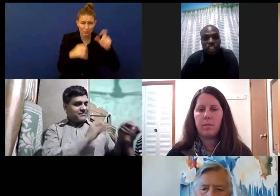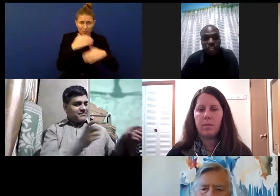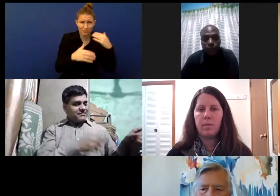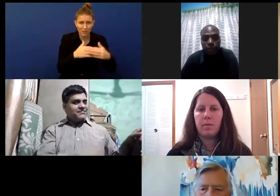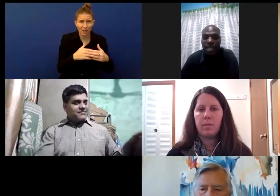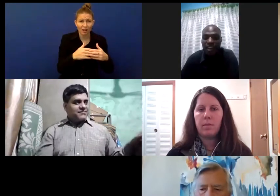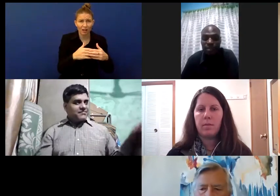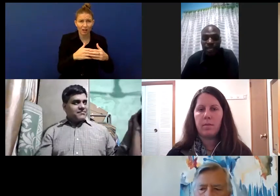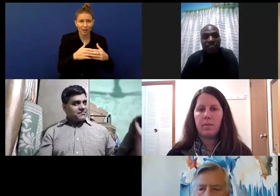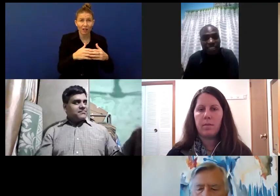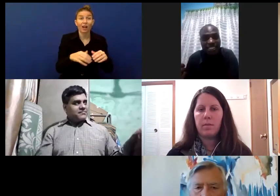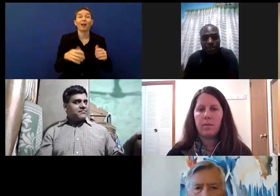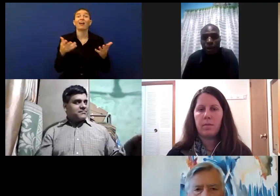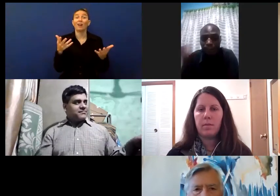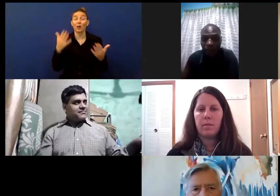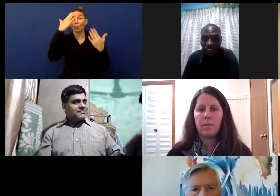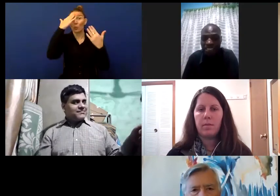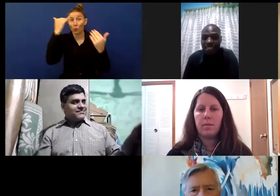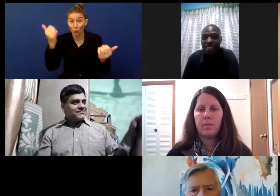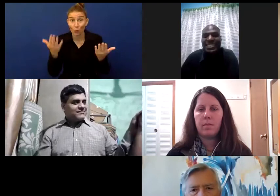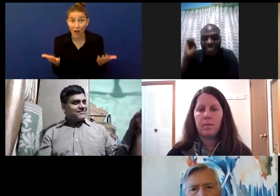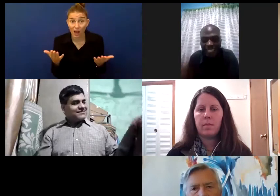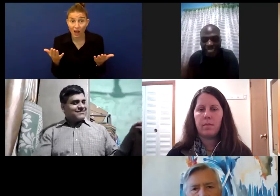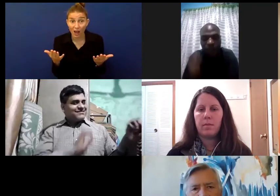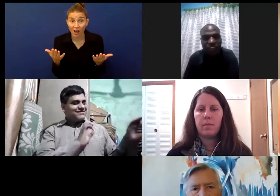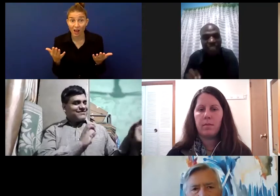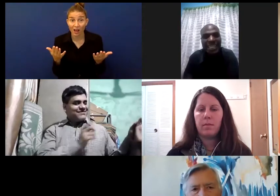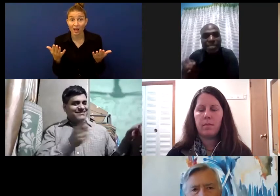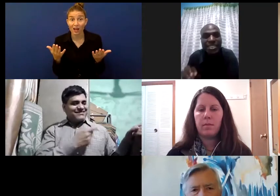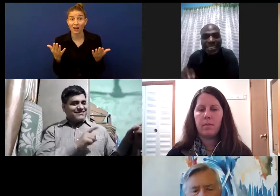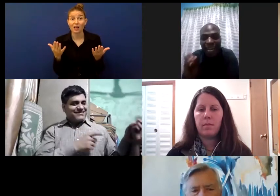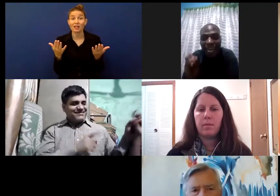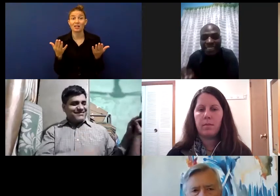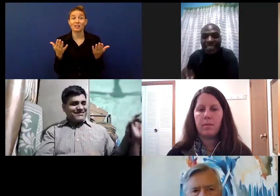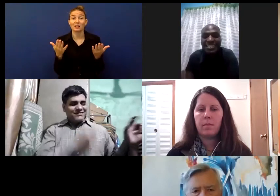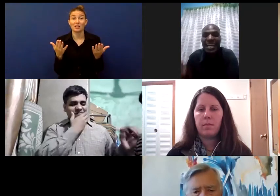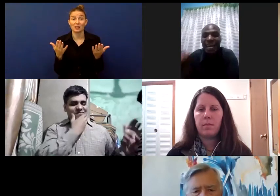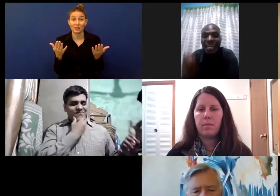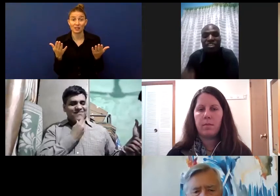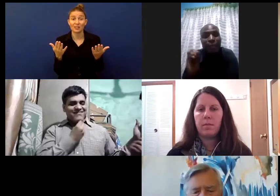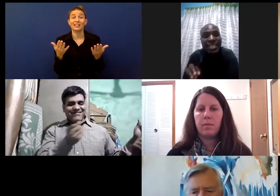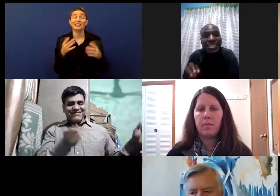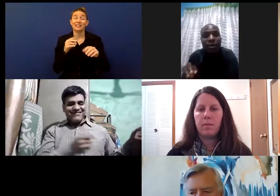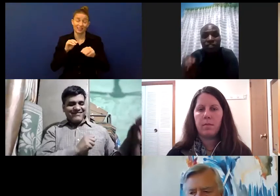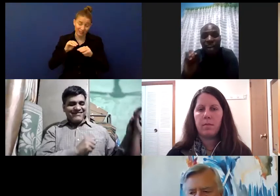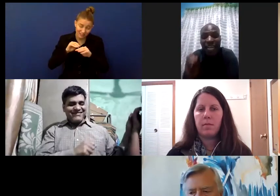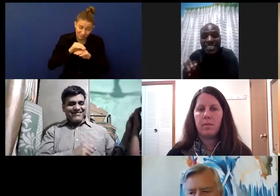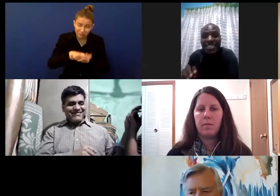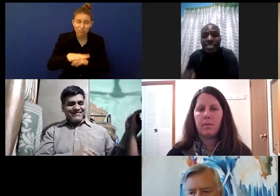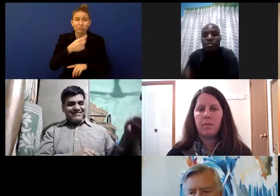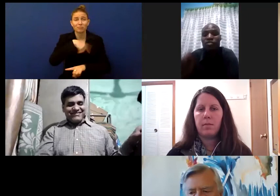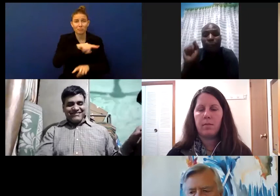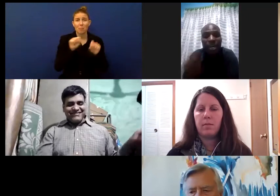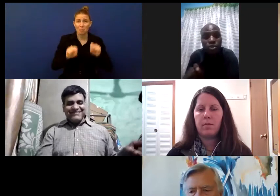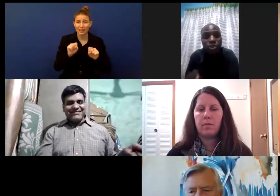in general have been: first, poverty is a general factor limiting the access and affordability of